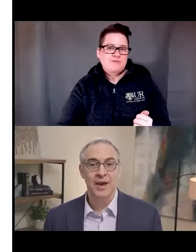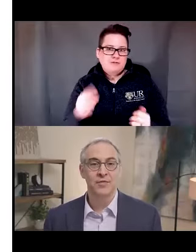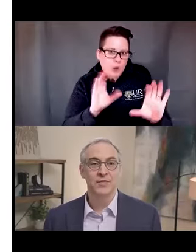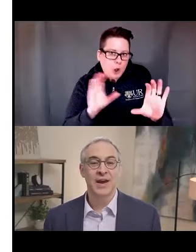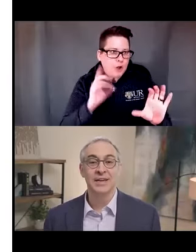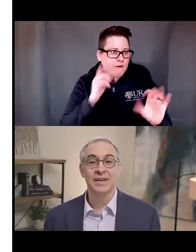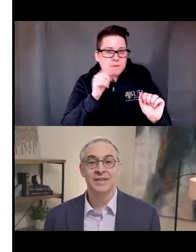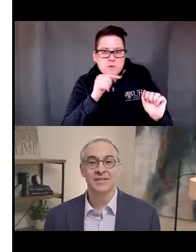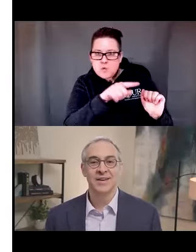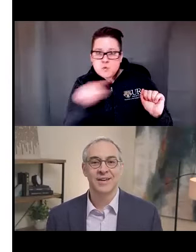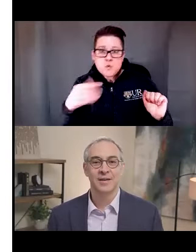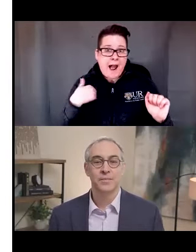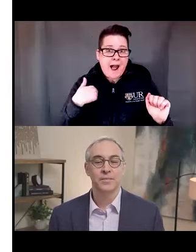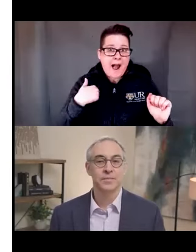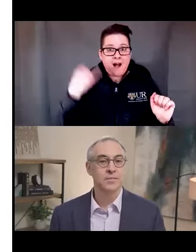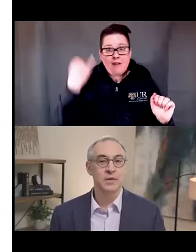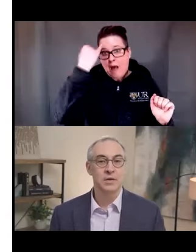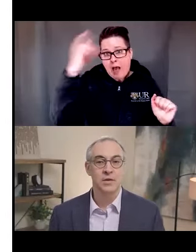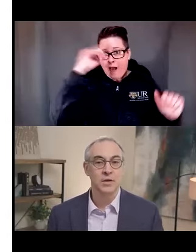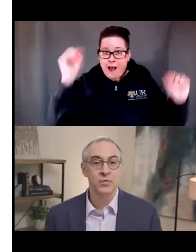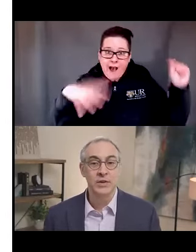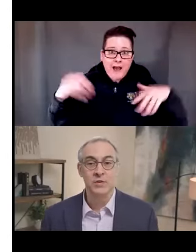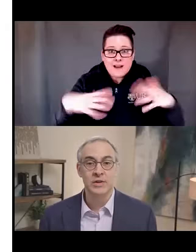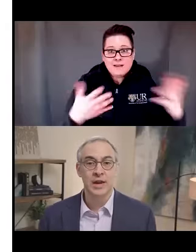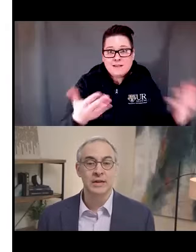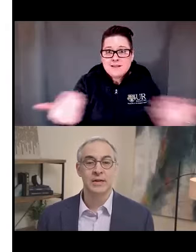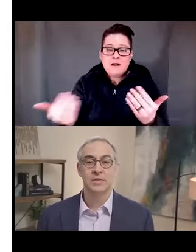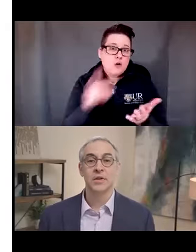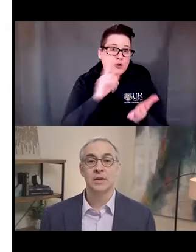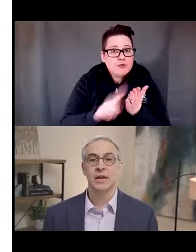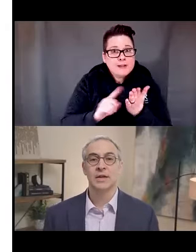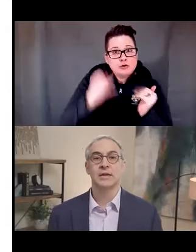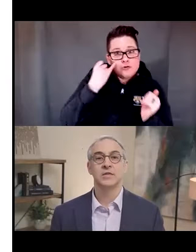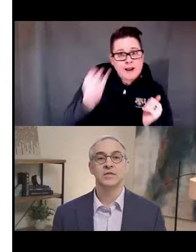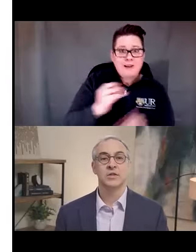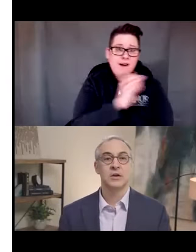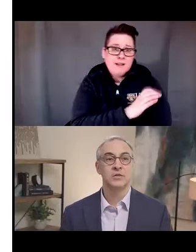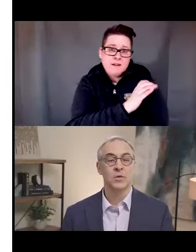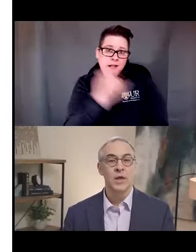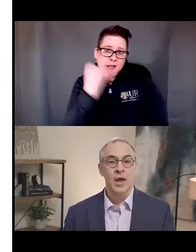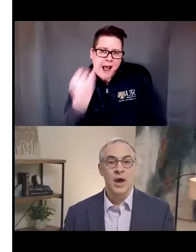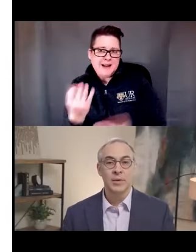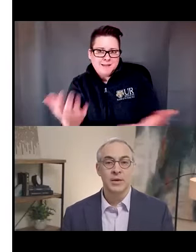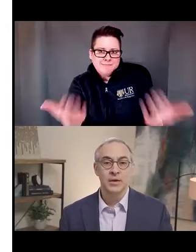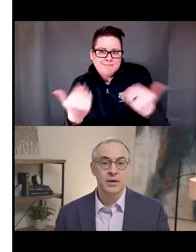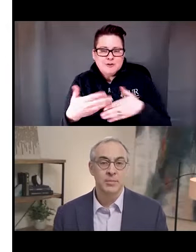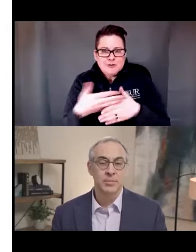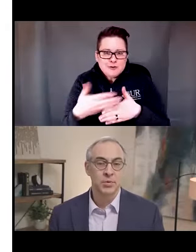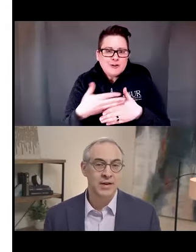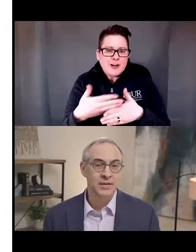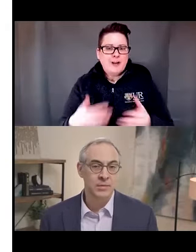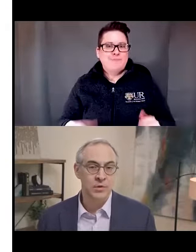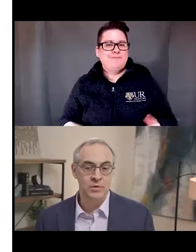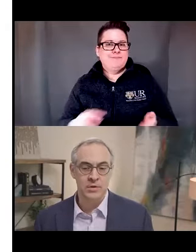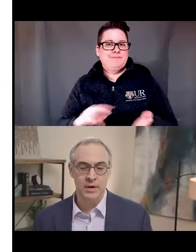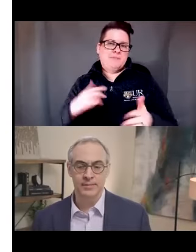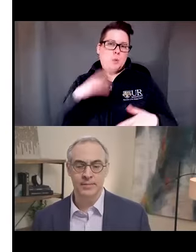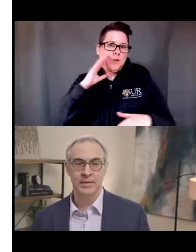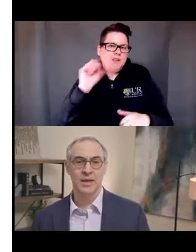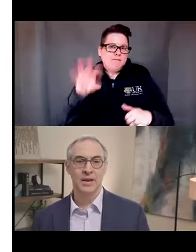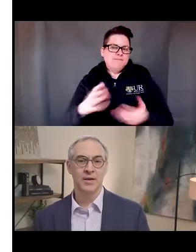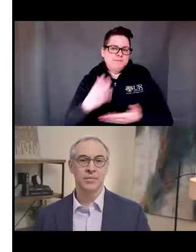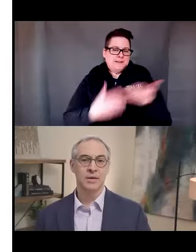who have ideas, research ideas, clinical ideas to share. So I'll be providing some of those